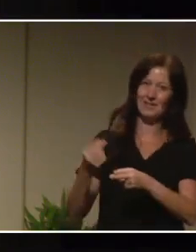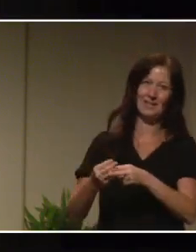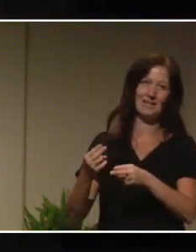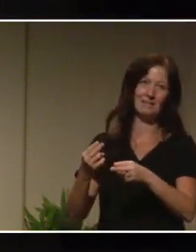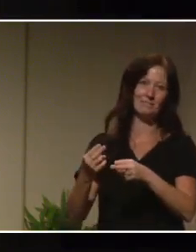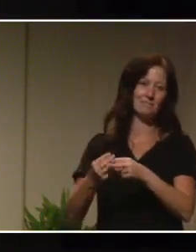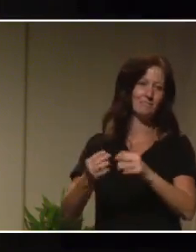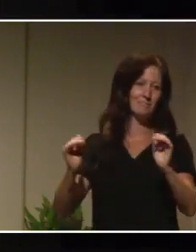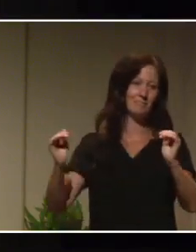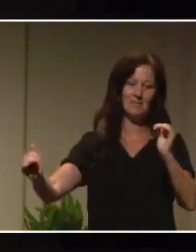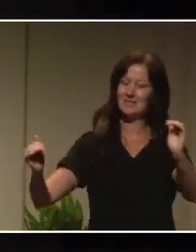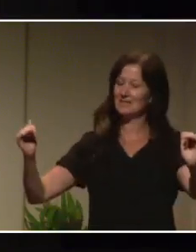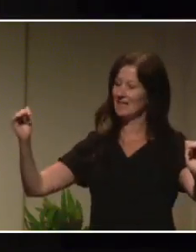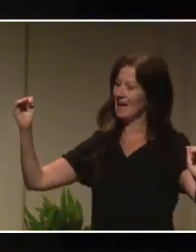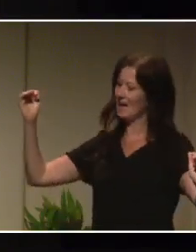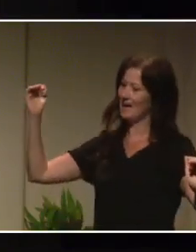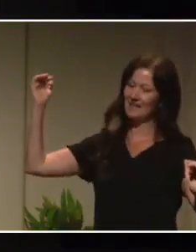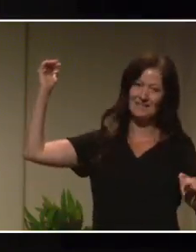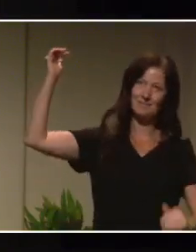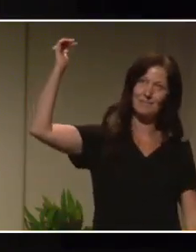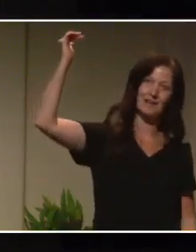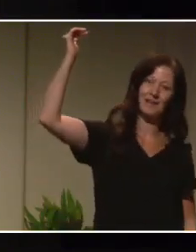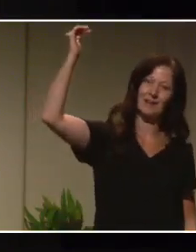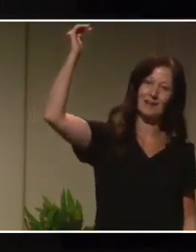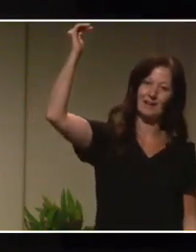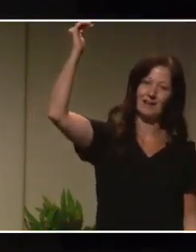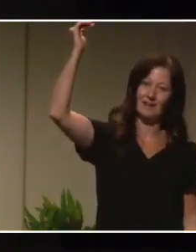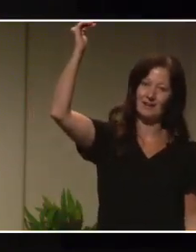name stands above them